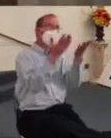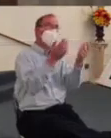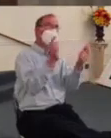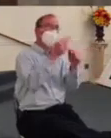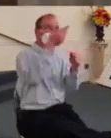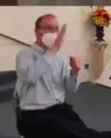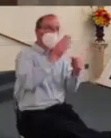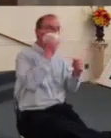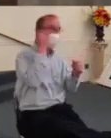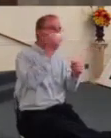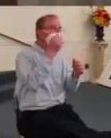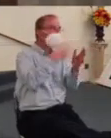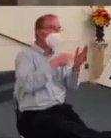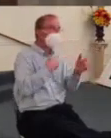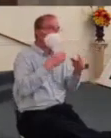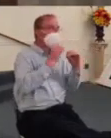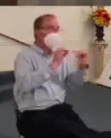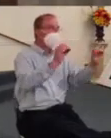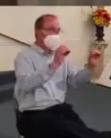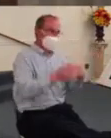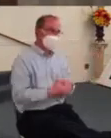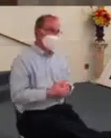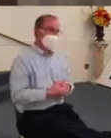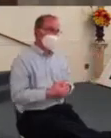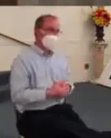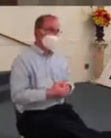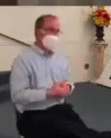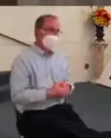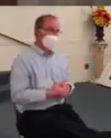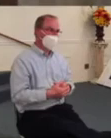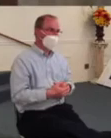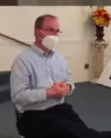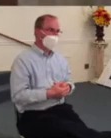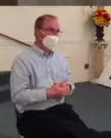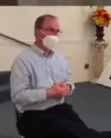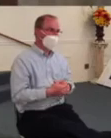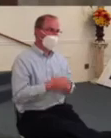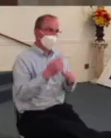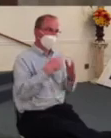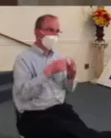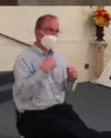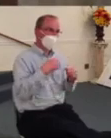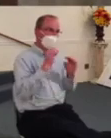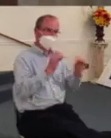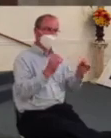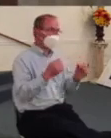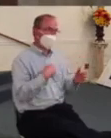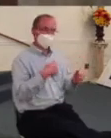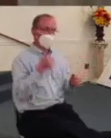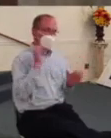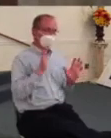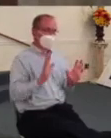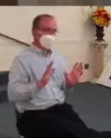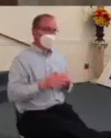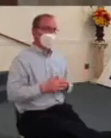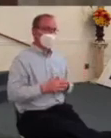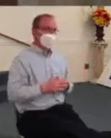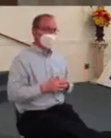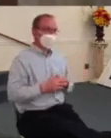Which cost me nothing. This woman spent something that was an